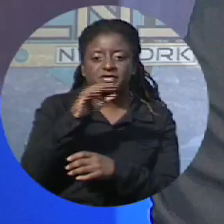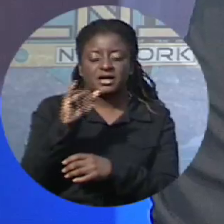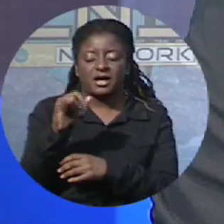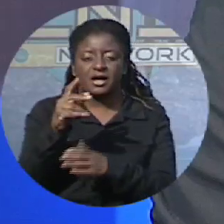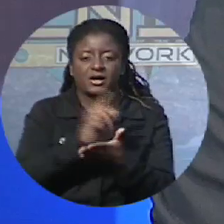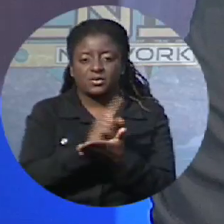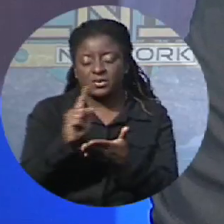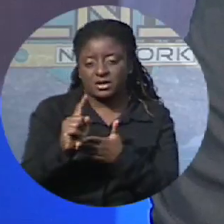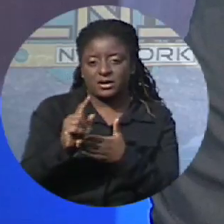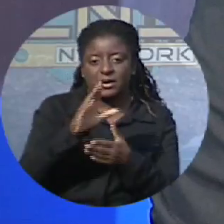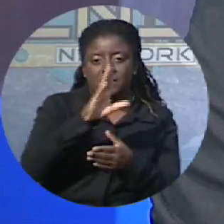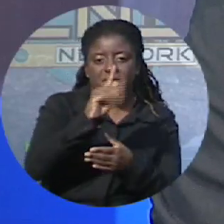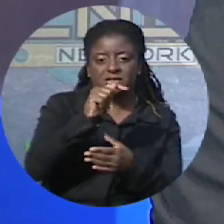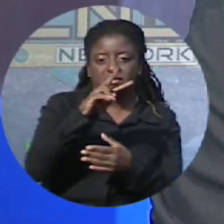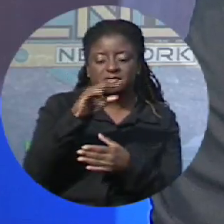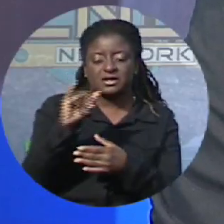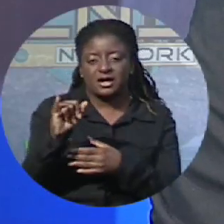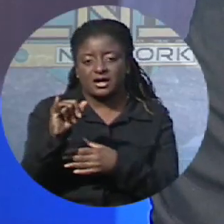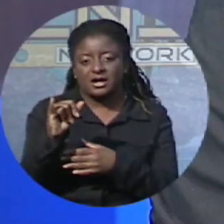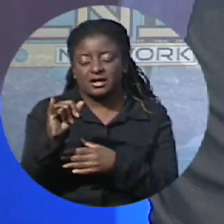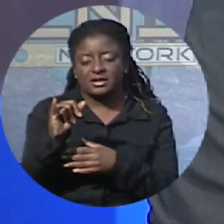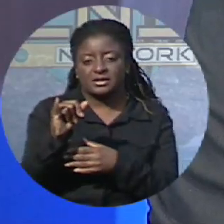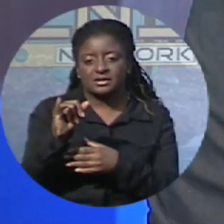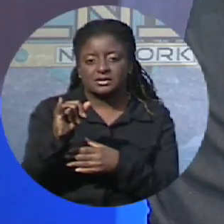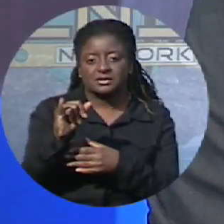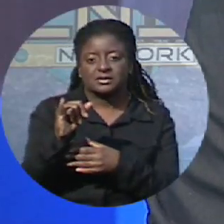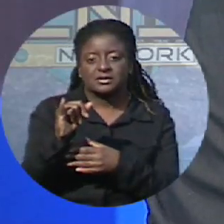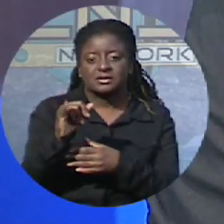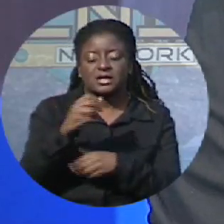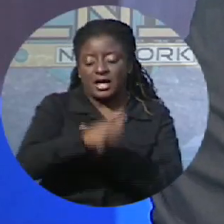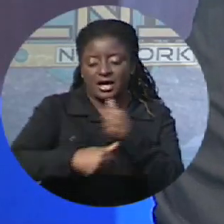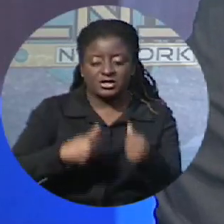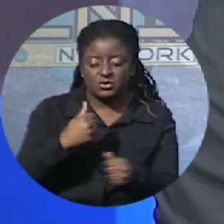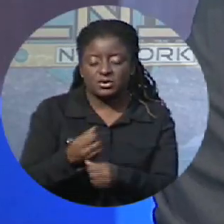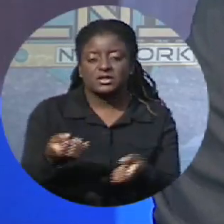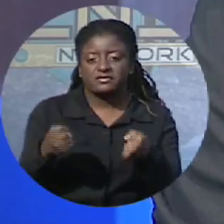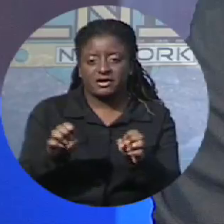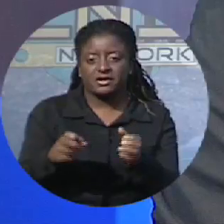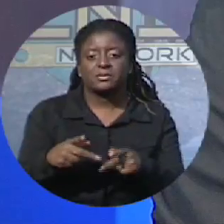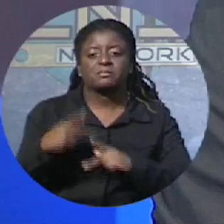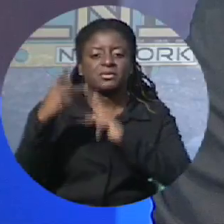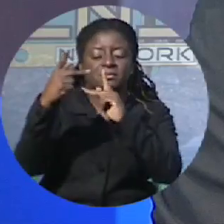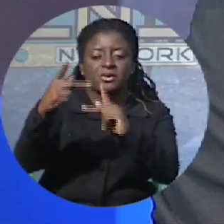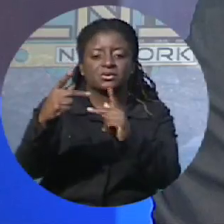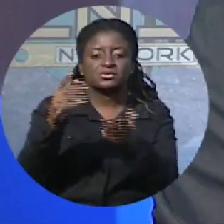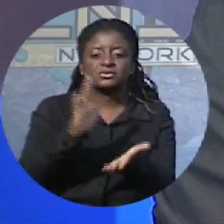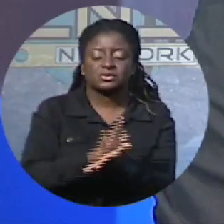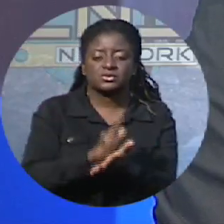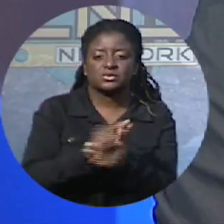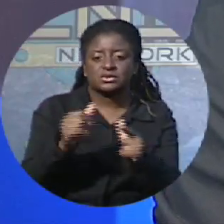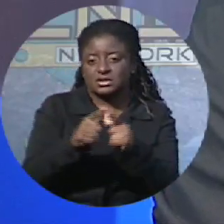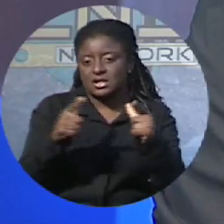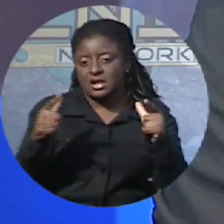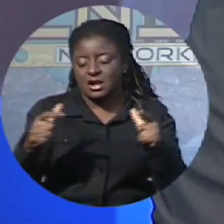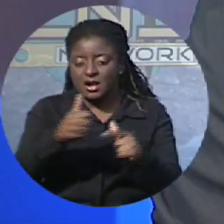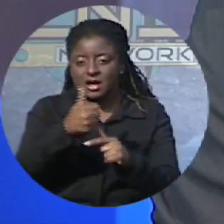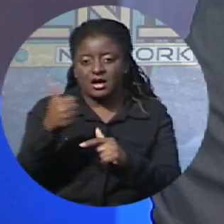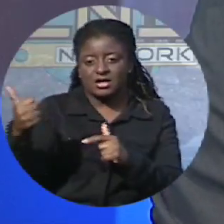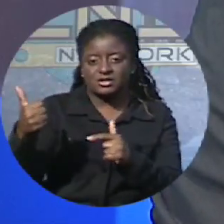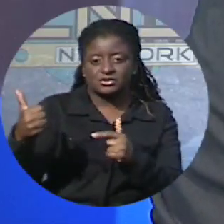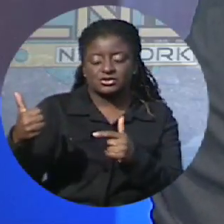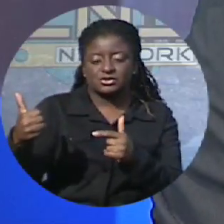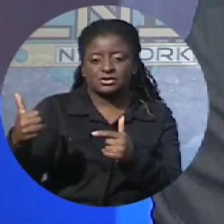the Bahamas Technical and Vocational Institute's annual event promotes the institution's largest recruitment drive for prospective